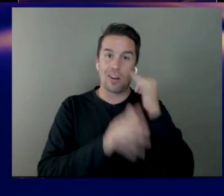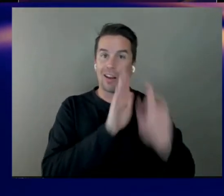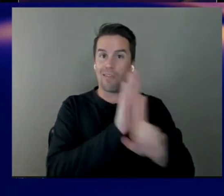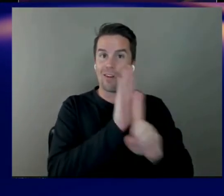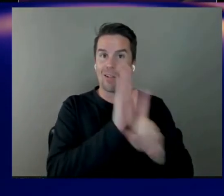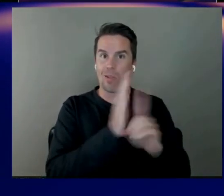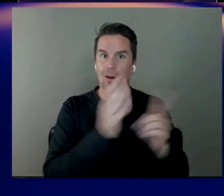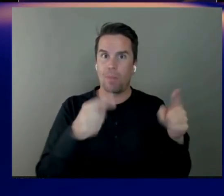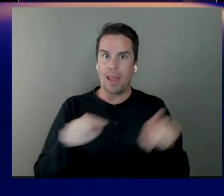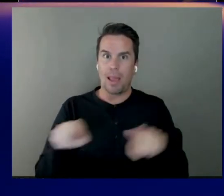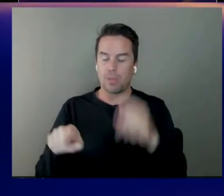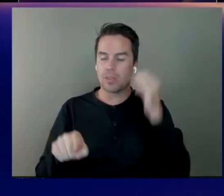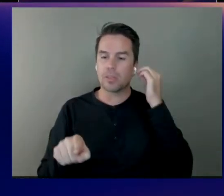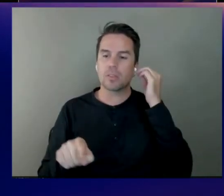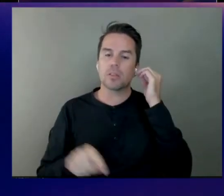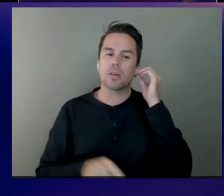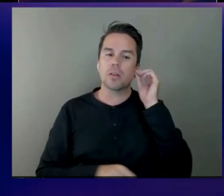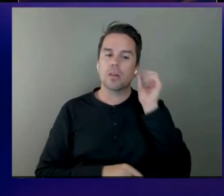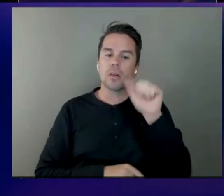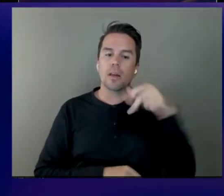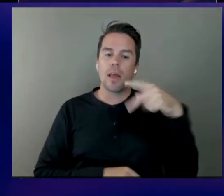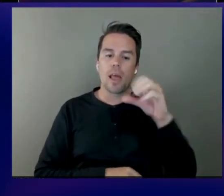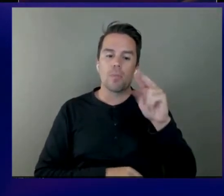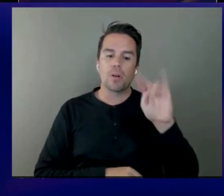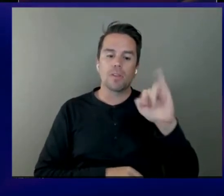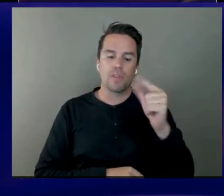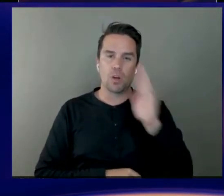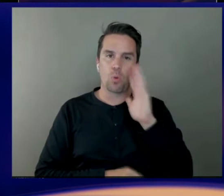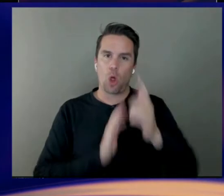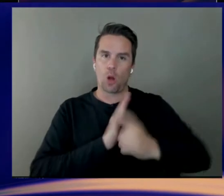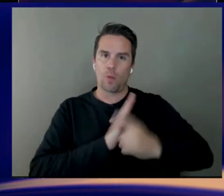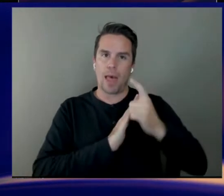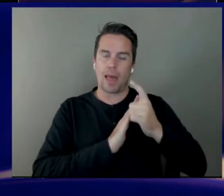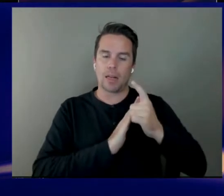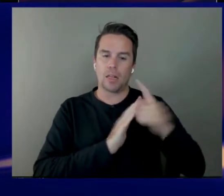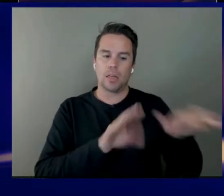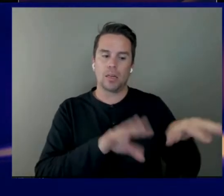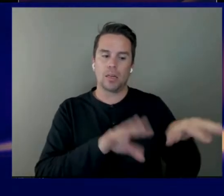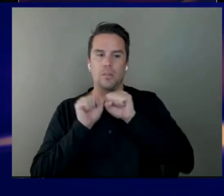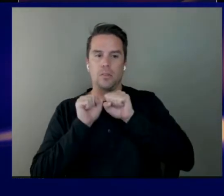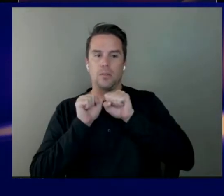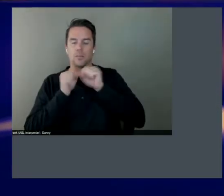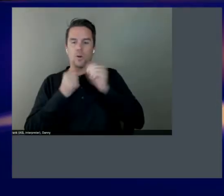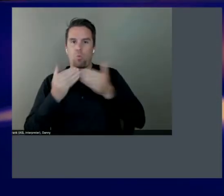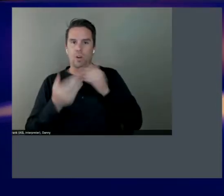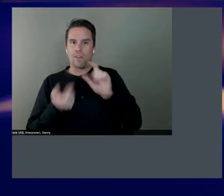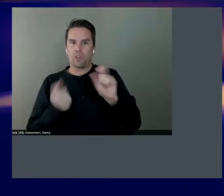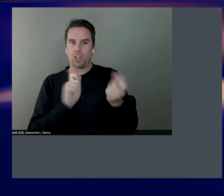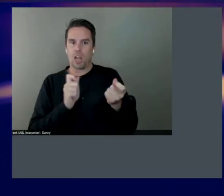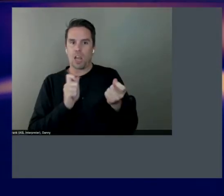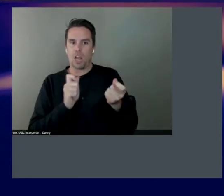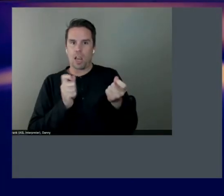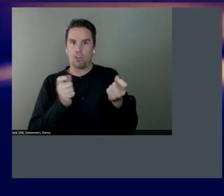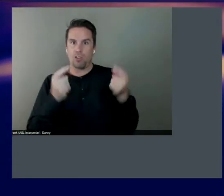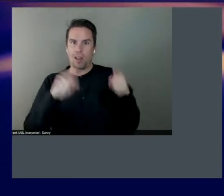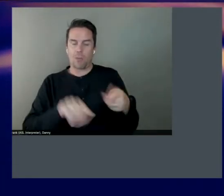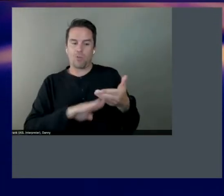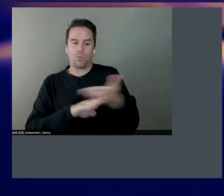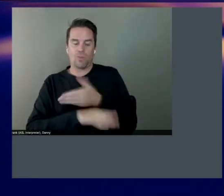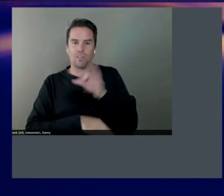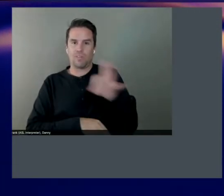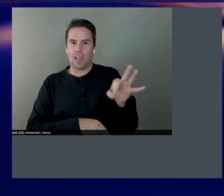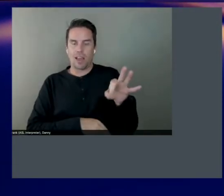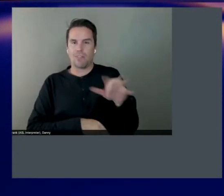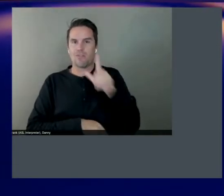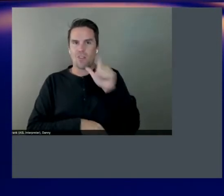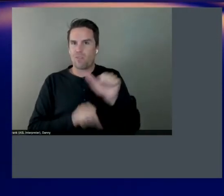rollout, actually AppConfig will automatically roll back whatever configuration change you made to the previous version of the flag. You don't have to do anything. It would just automatically roll